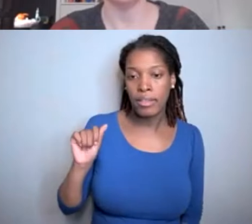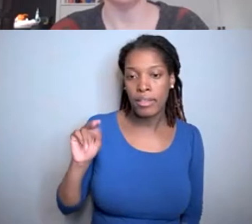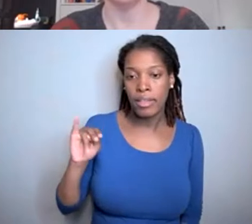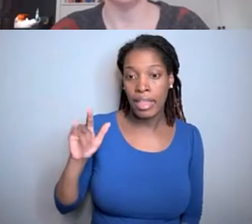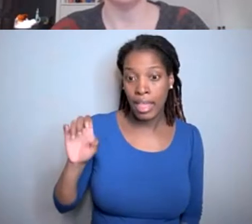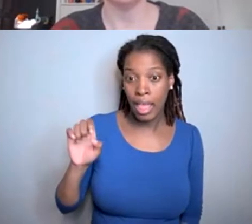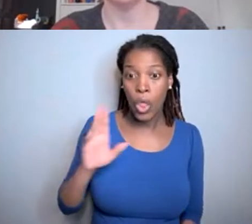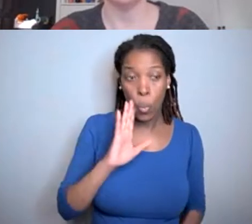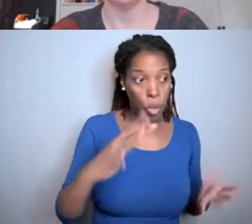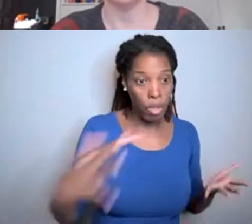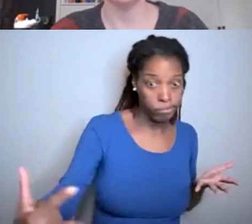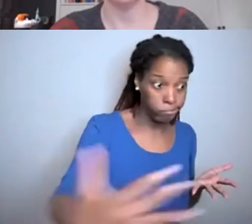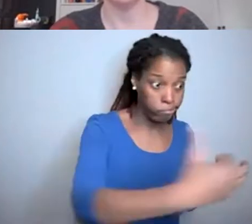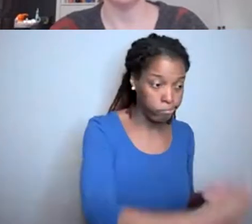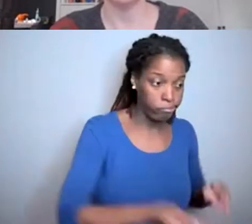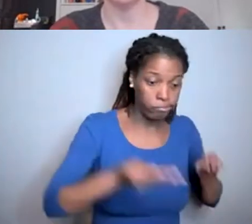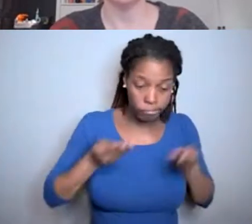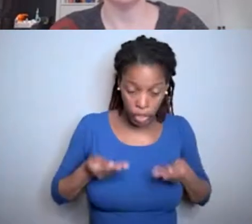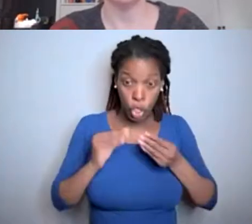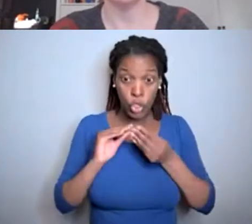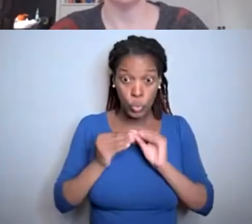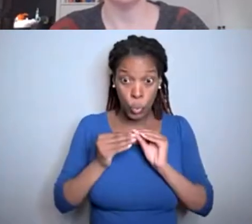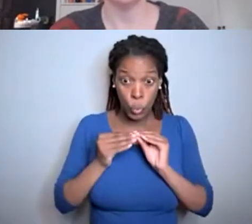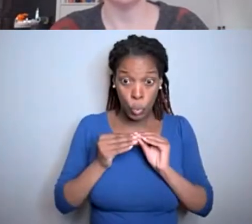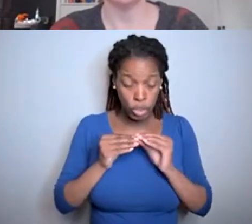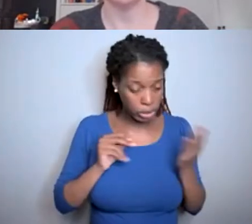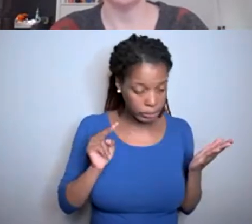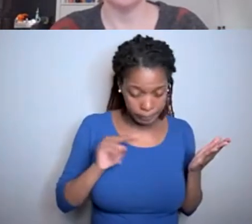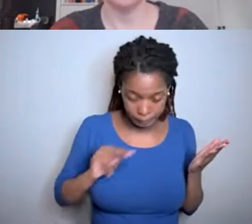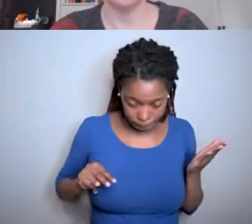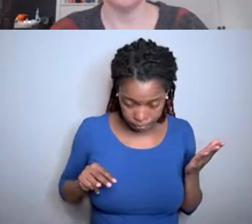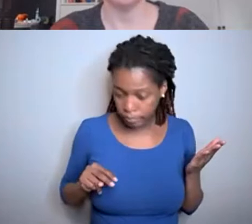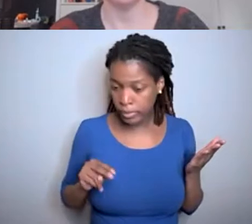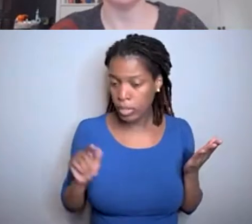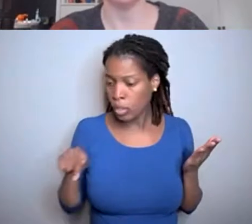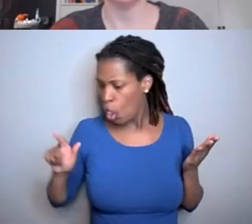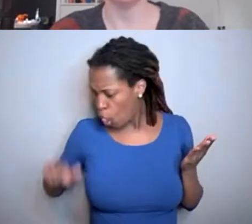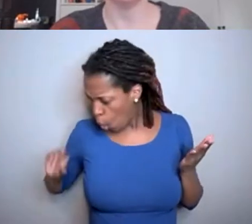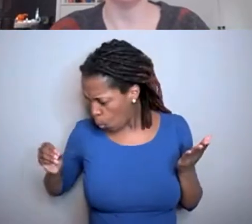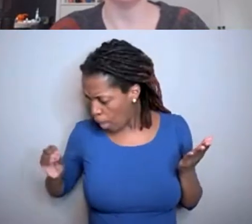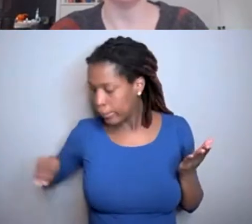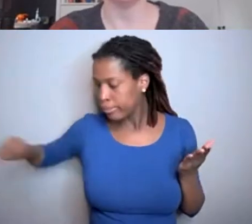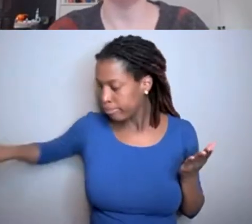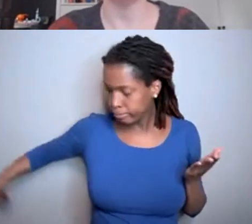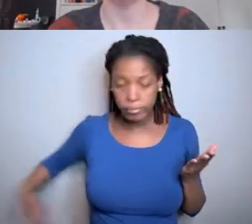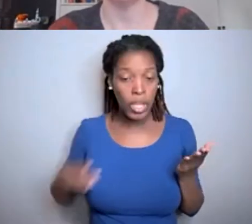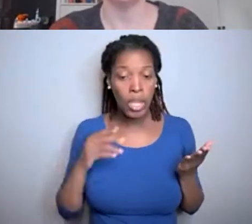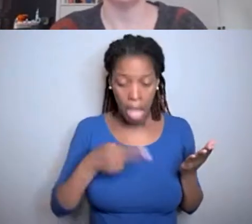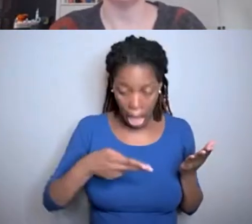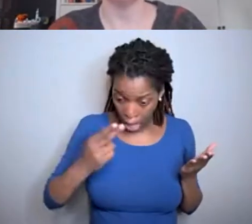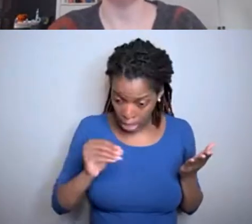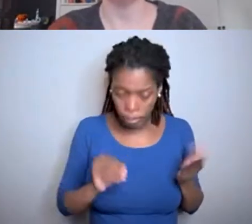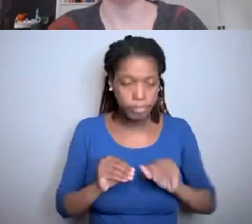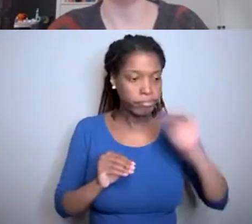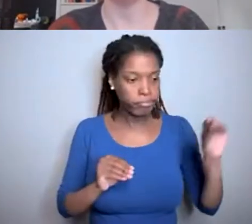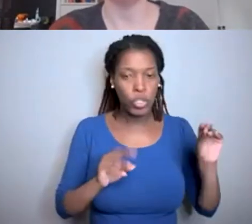and then we will begin to move certain applications into the second round depending on what the scoring